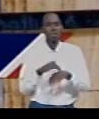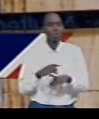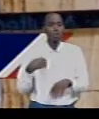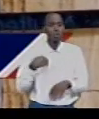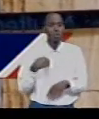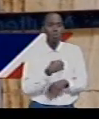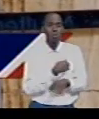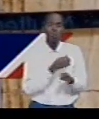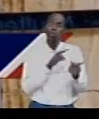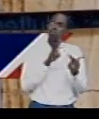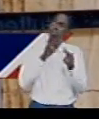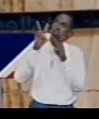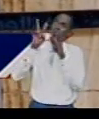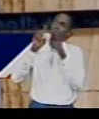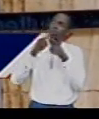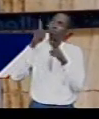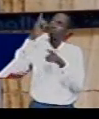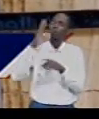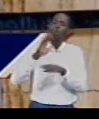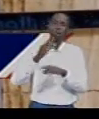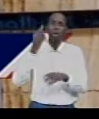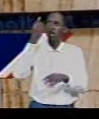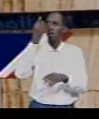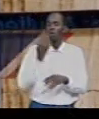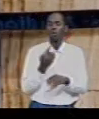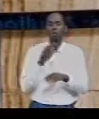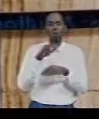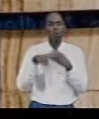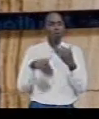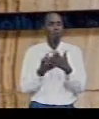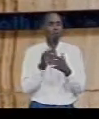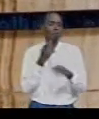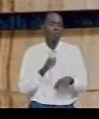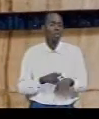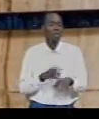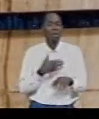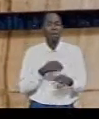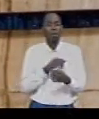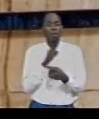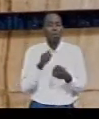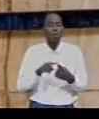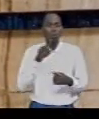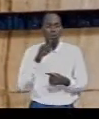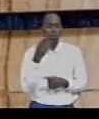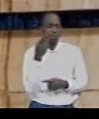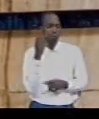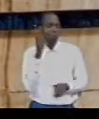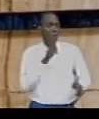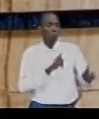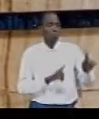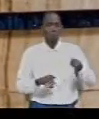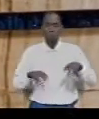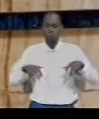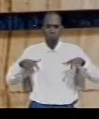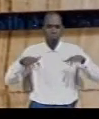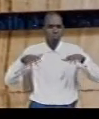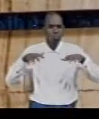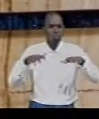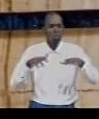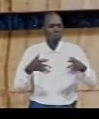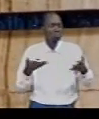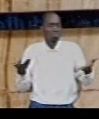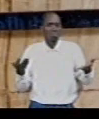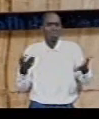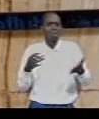Lord alone all the time. And even when you see the people, you make nothing of